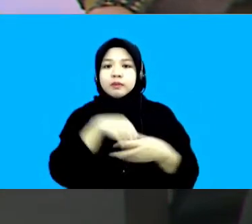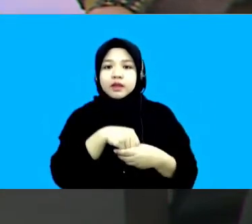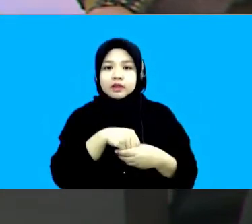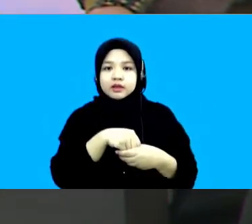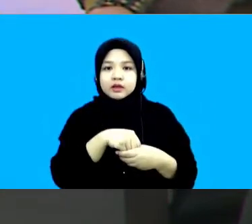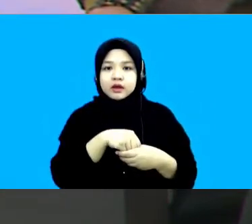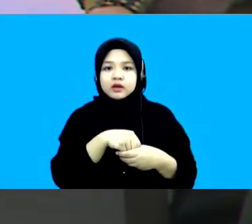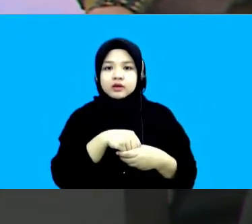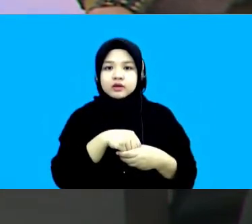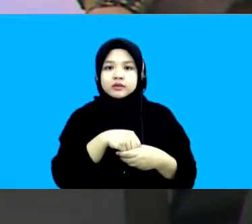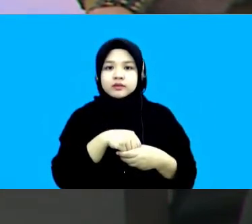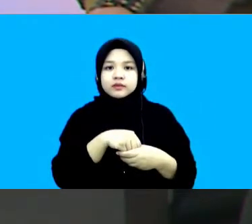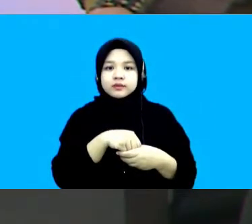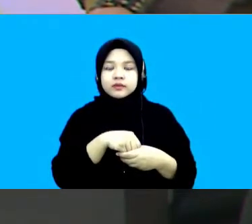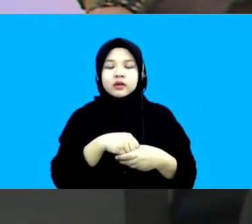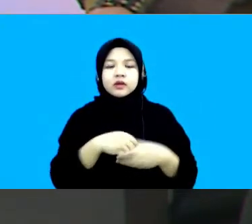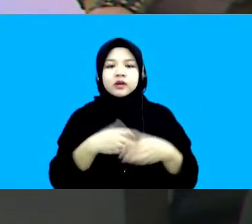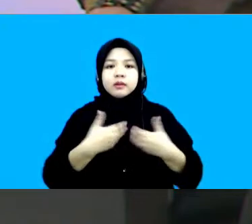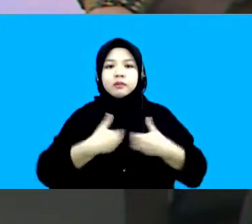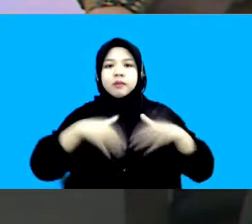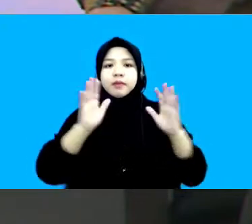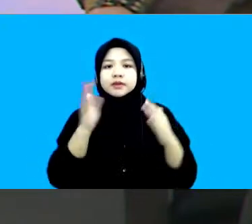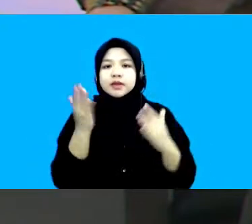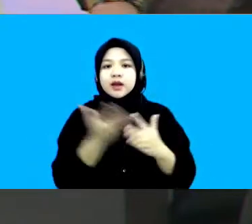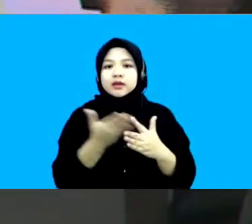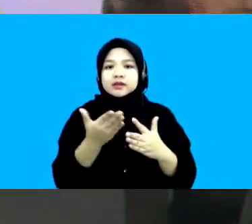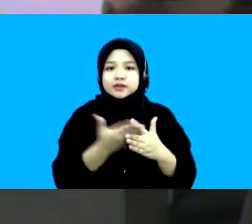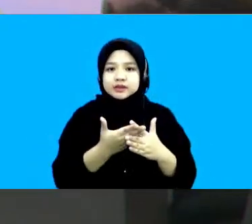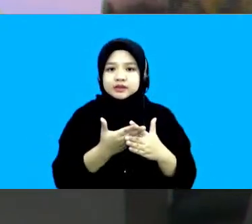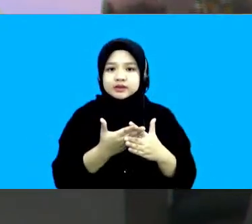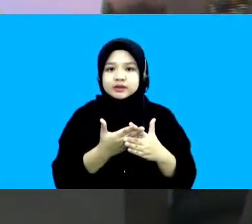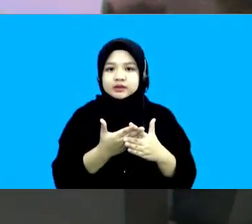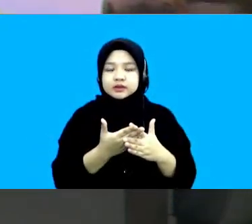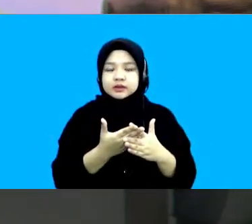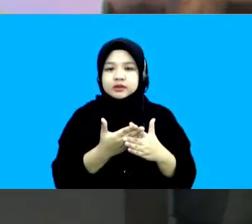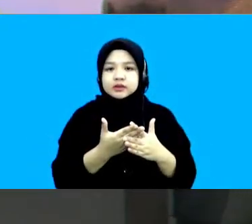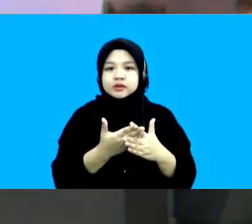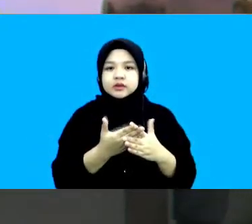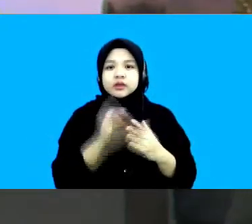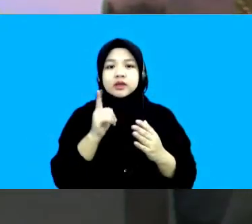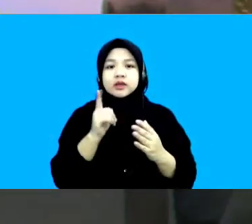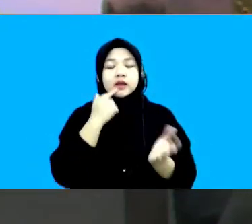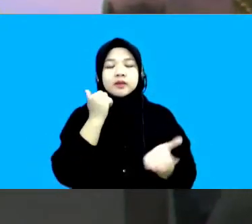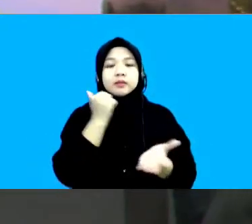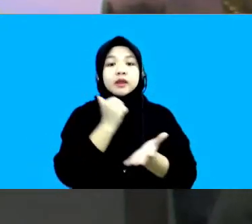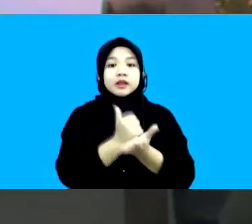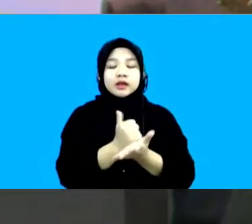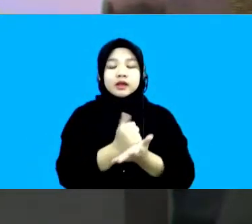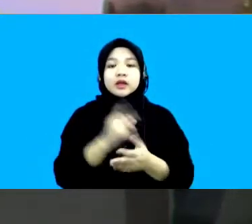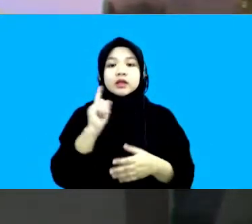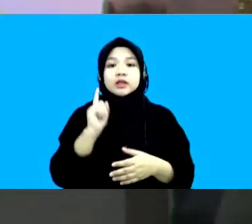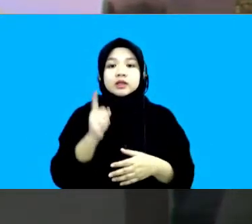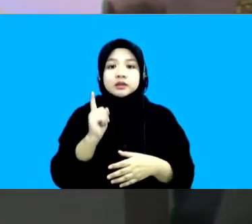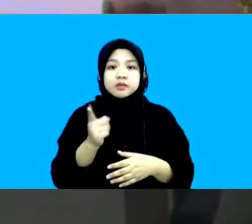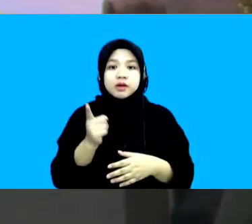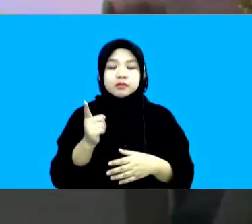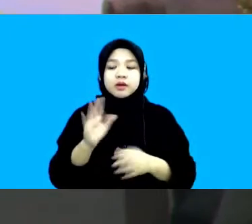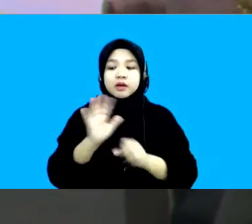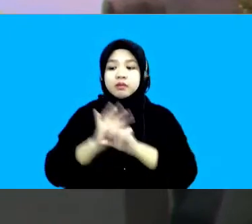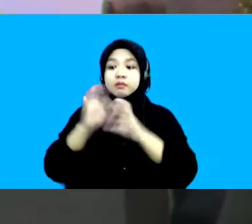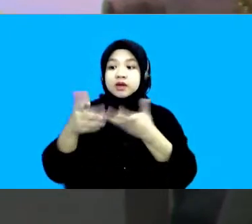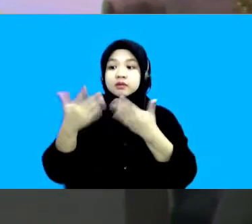Bambang mentioned about it. If we use I'm not an expert on this poverty, unlike Pak Darno